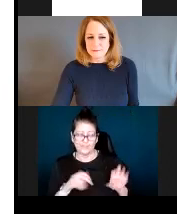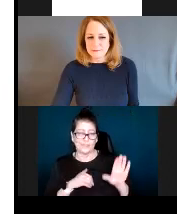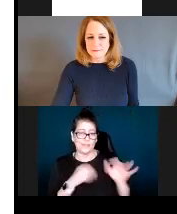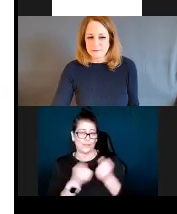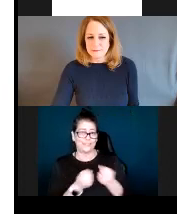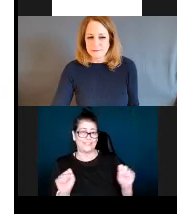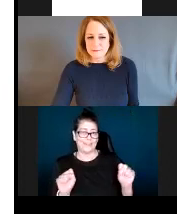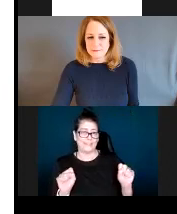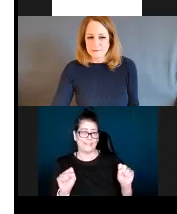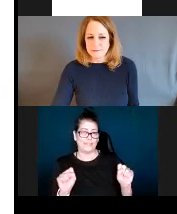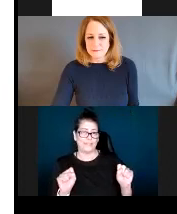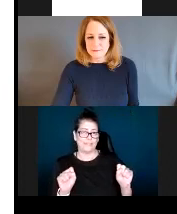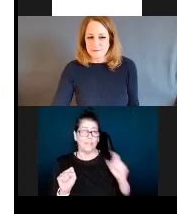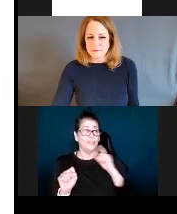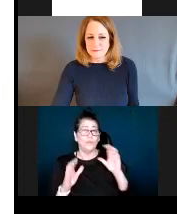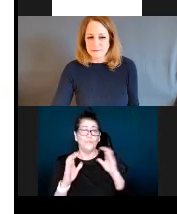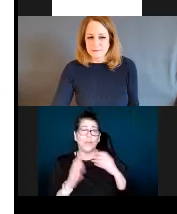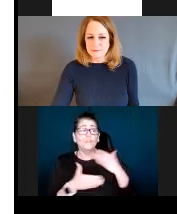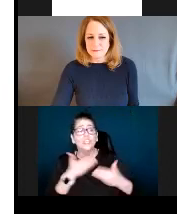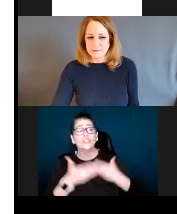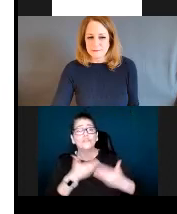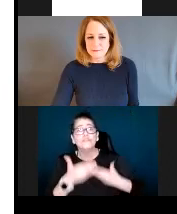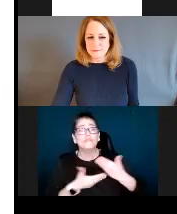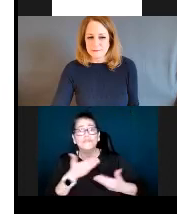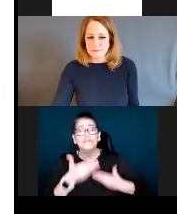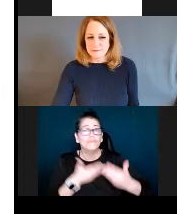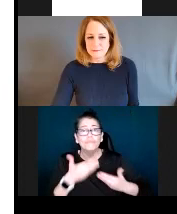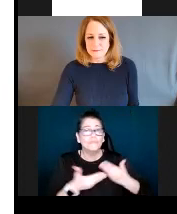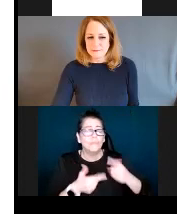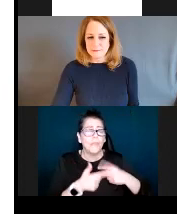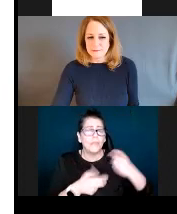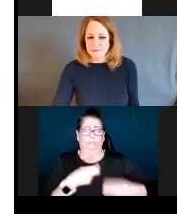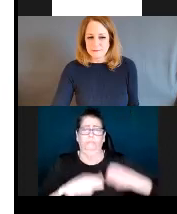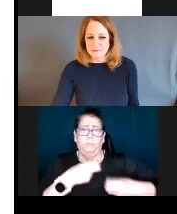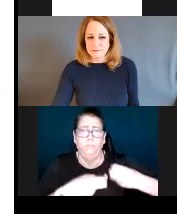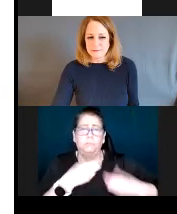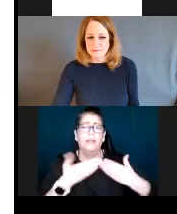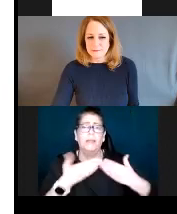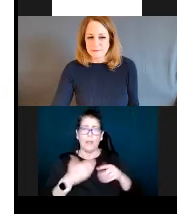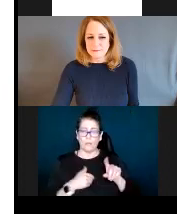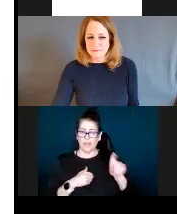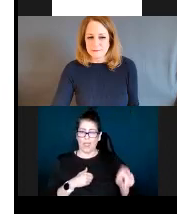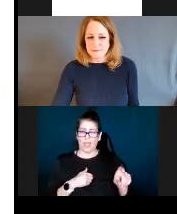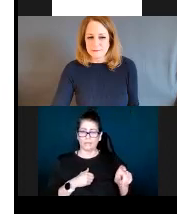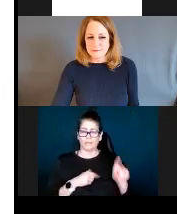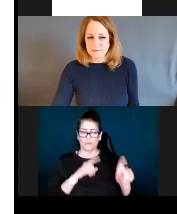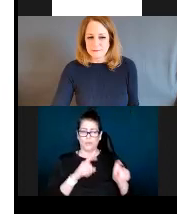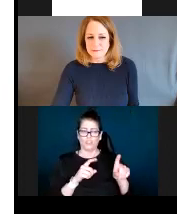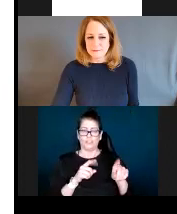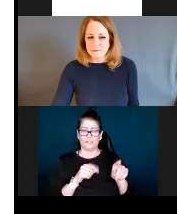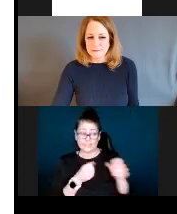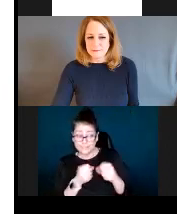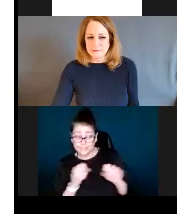well and then it gets difficult, you may want to ask some of those safety questions. and kind of make sure that they are still